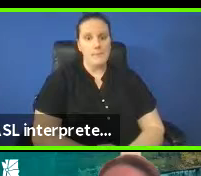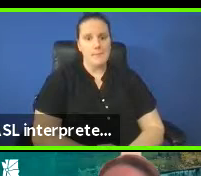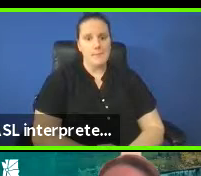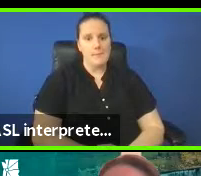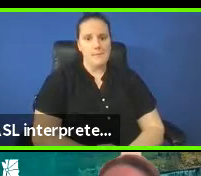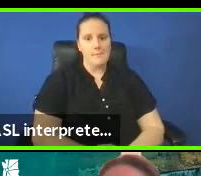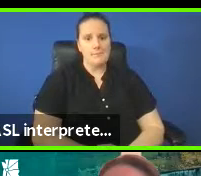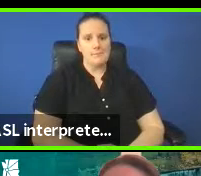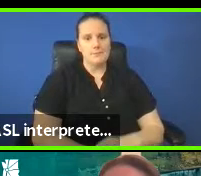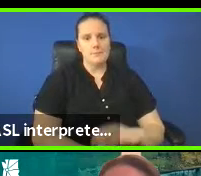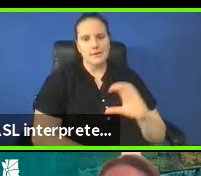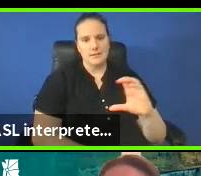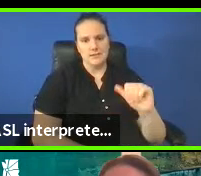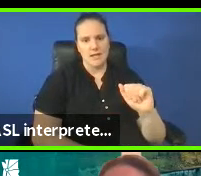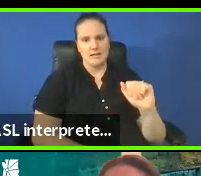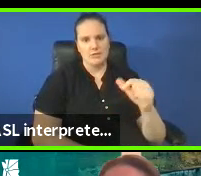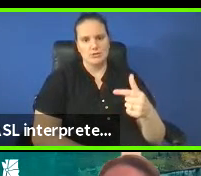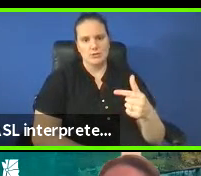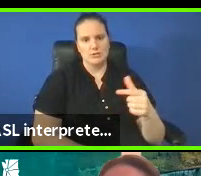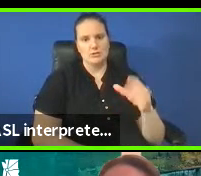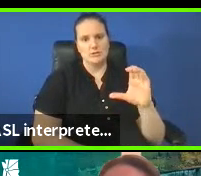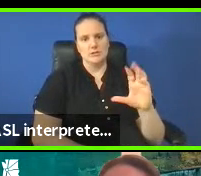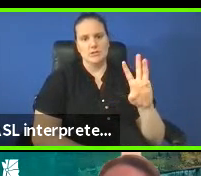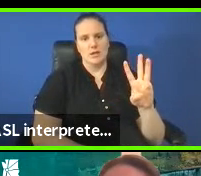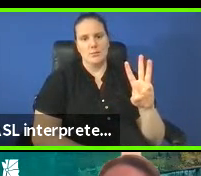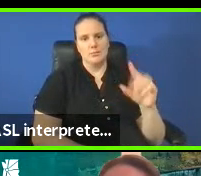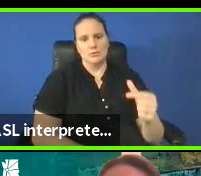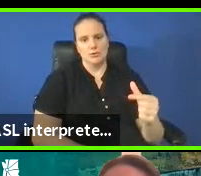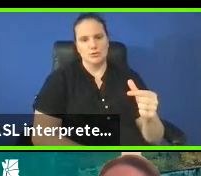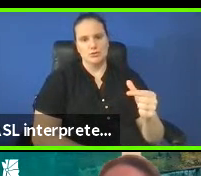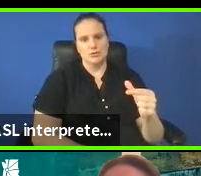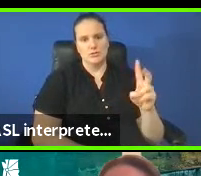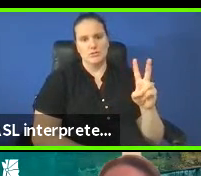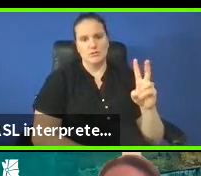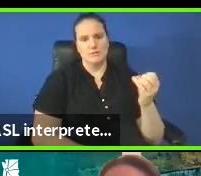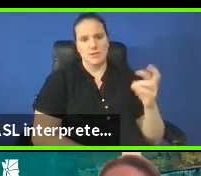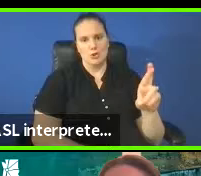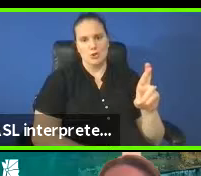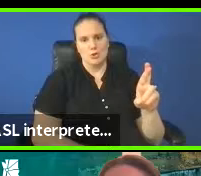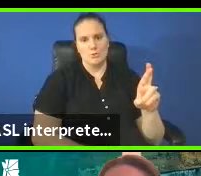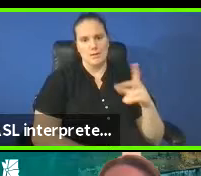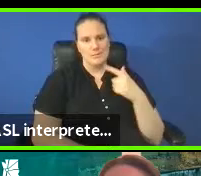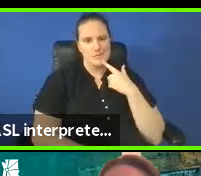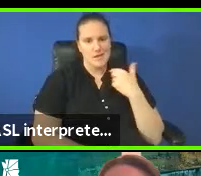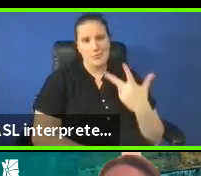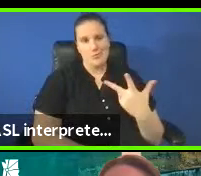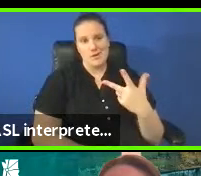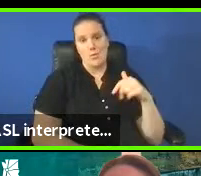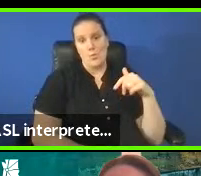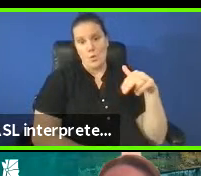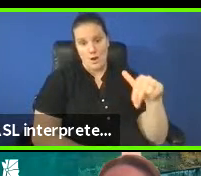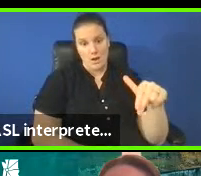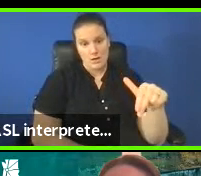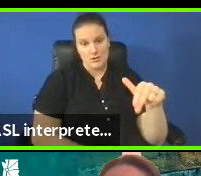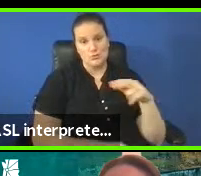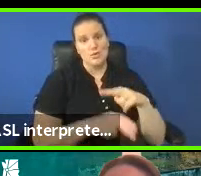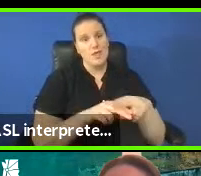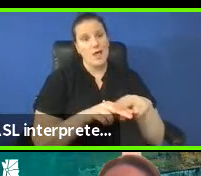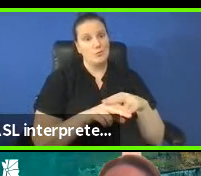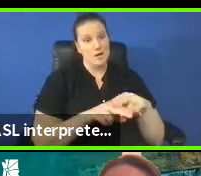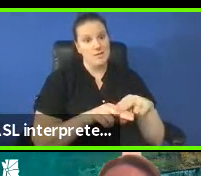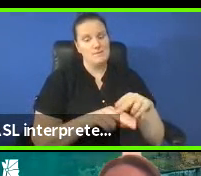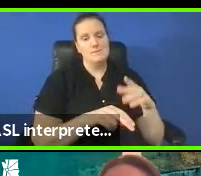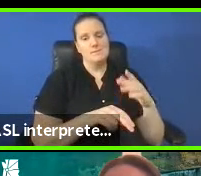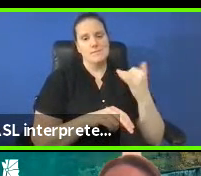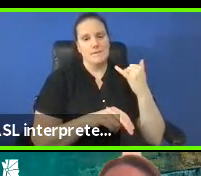Victor, I'm the CAG and the CWG. And I'll say 3, so either walking to the light rail, and then if